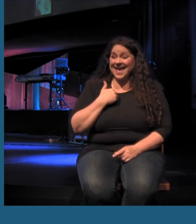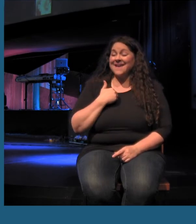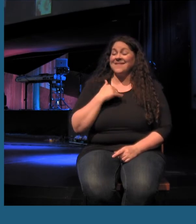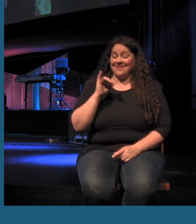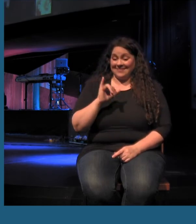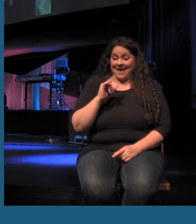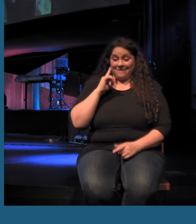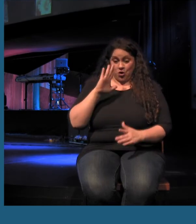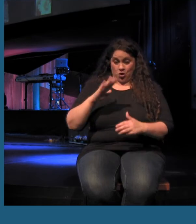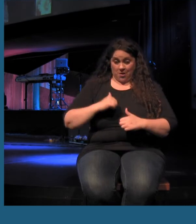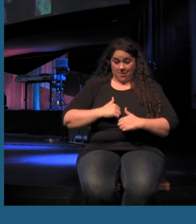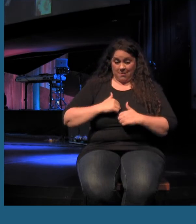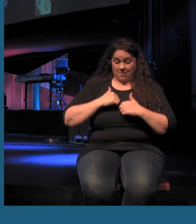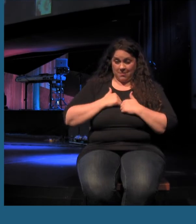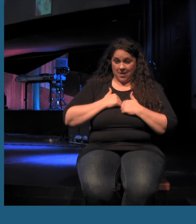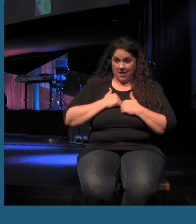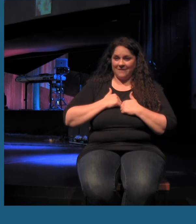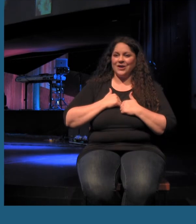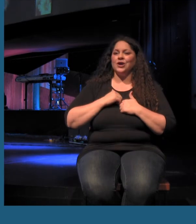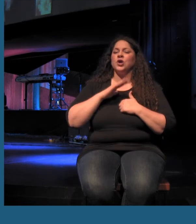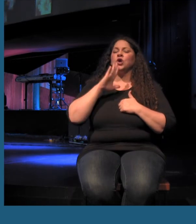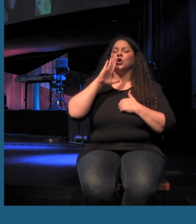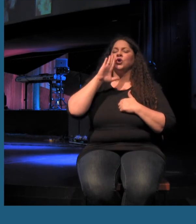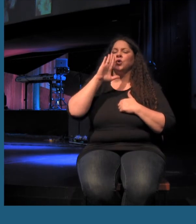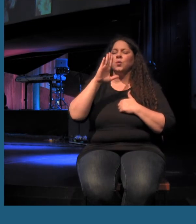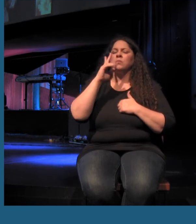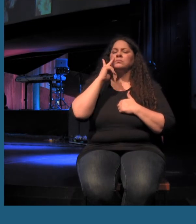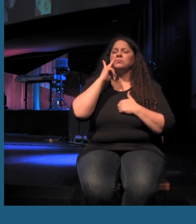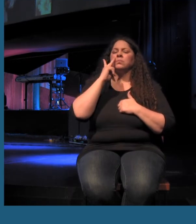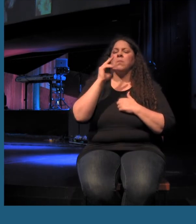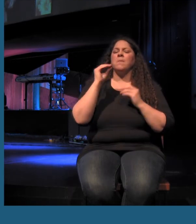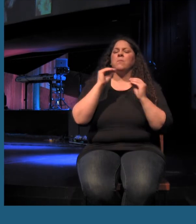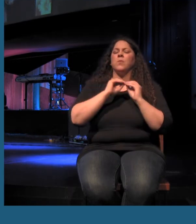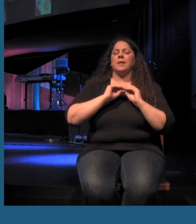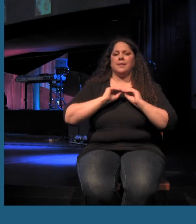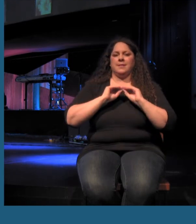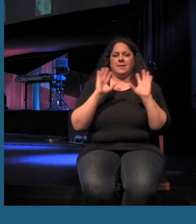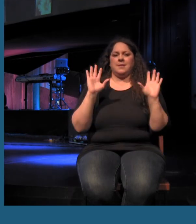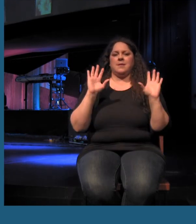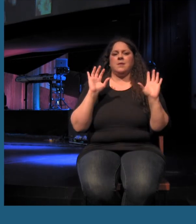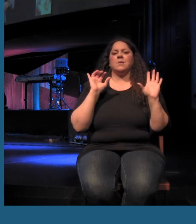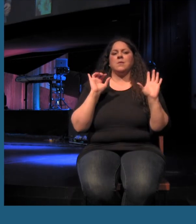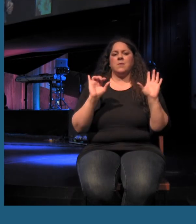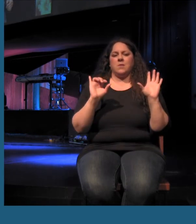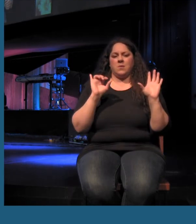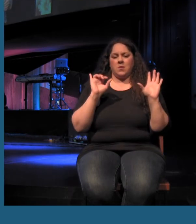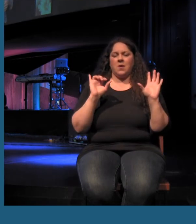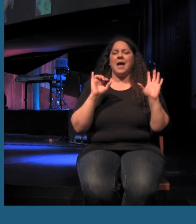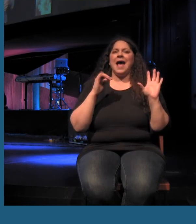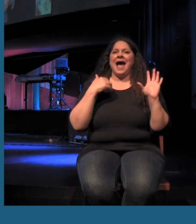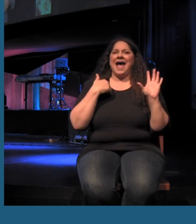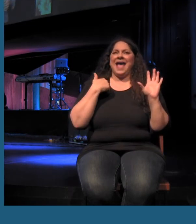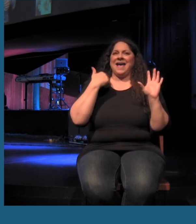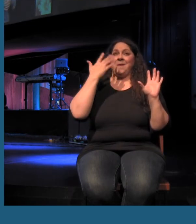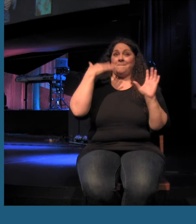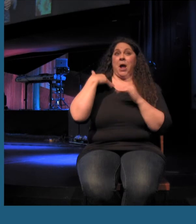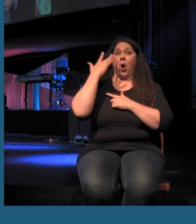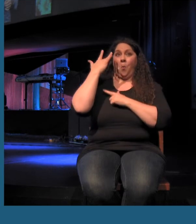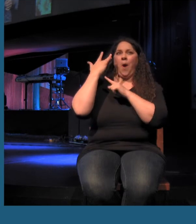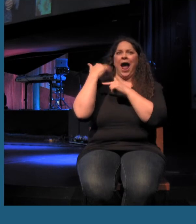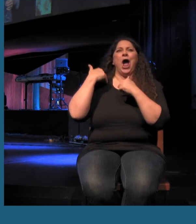in, that clarity of vision will give you a reason to get up every day.